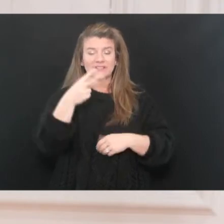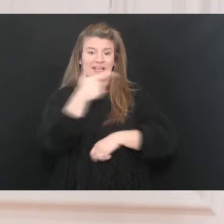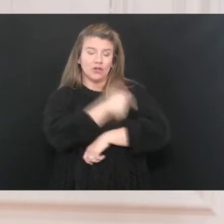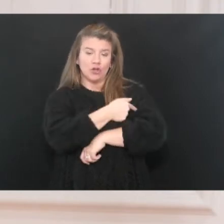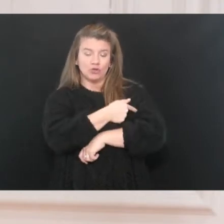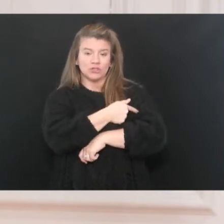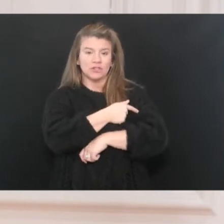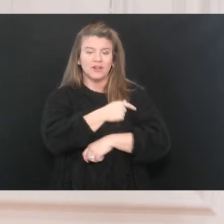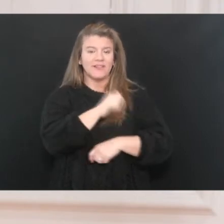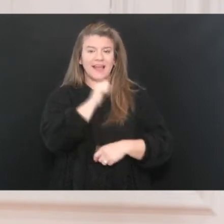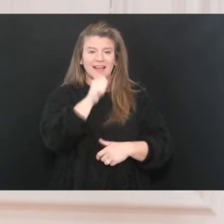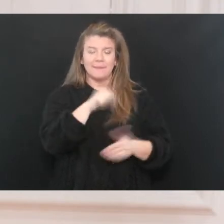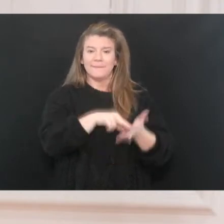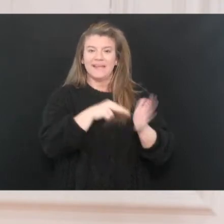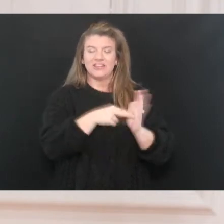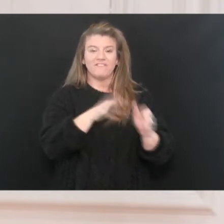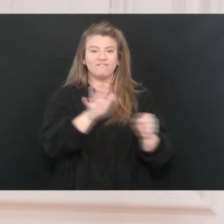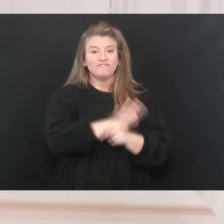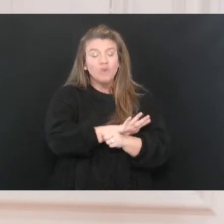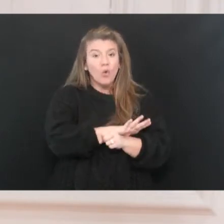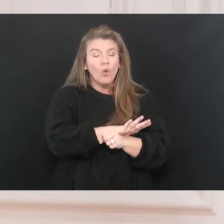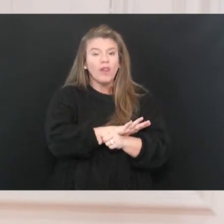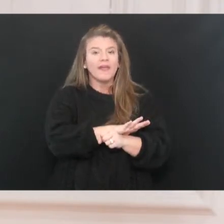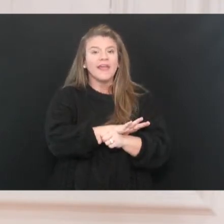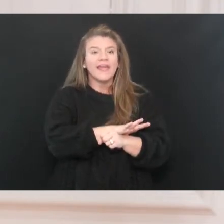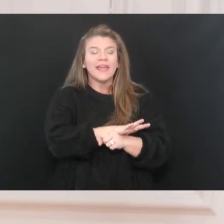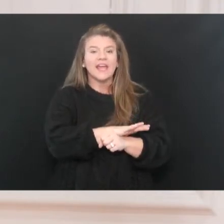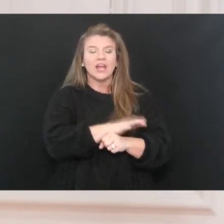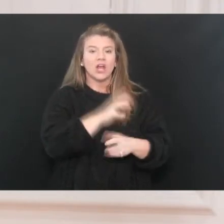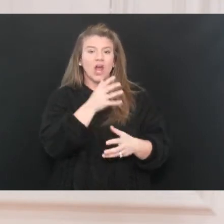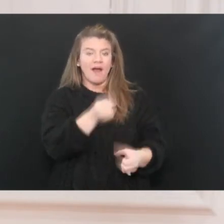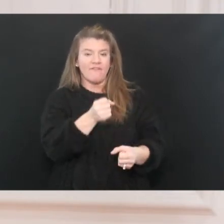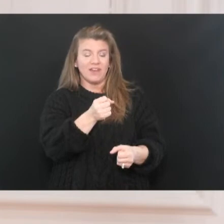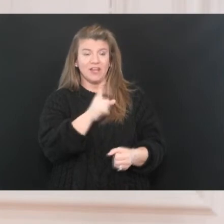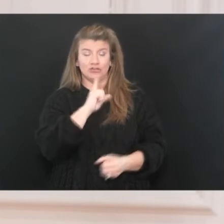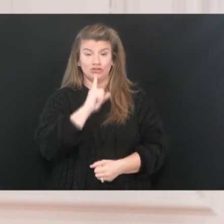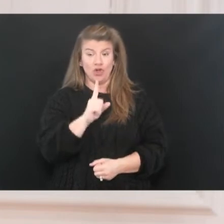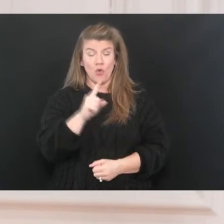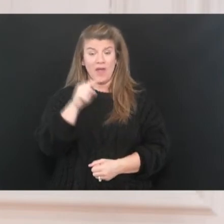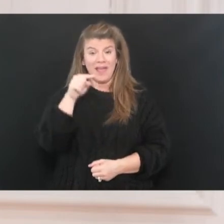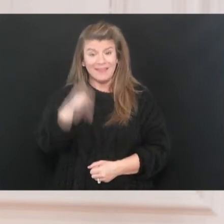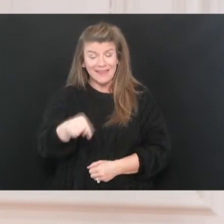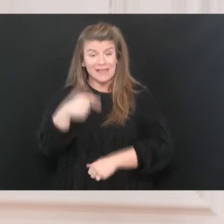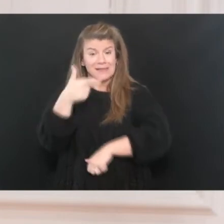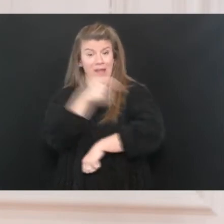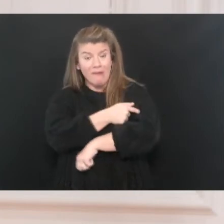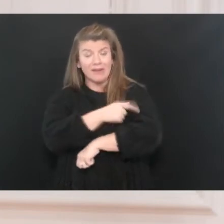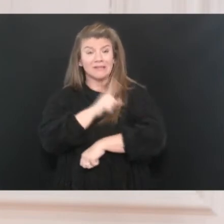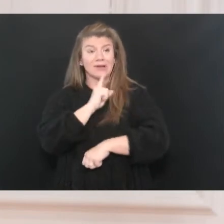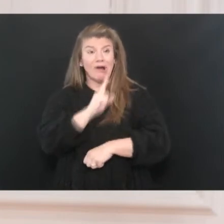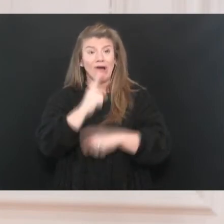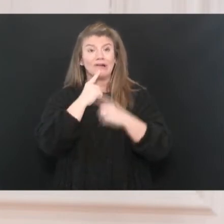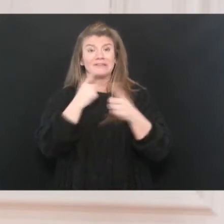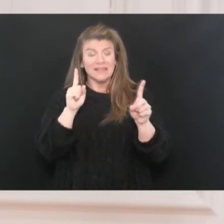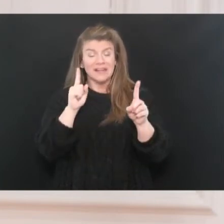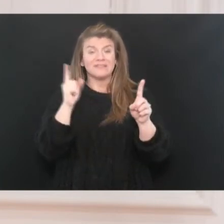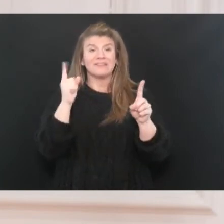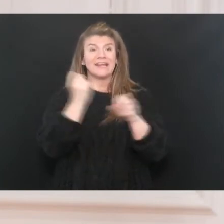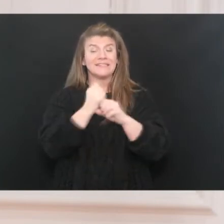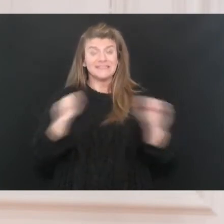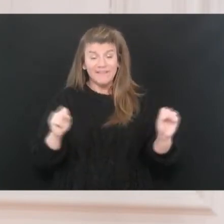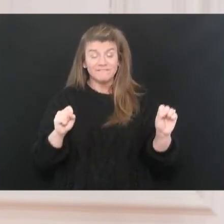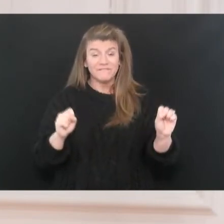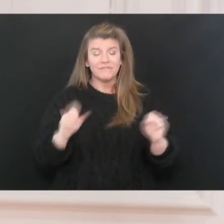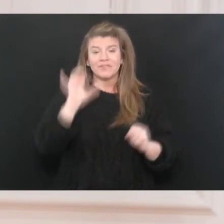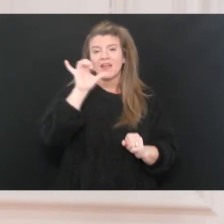weren't fully immunologically capable or competent. So these vaccines are safe and effective. As the governor said, that's the reason